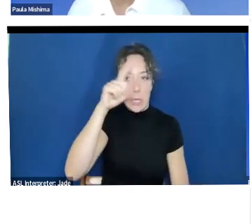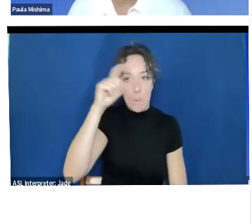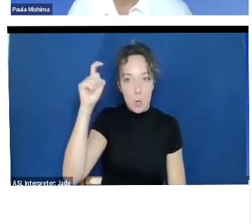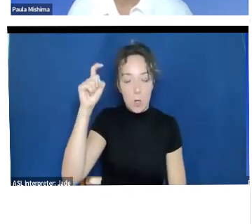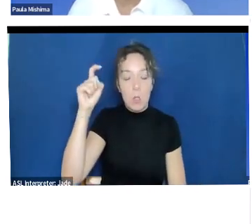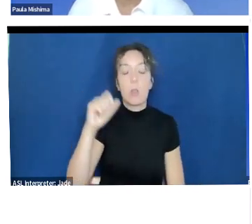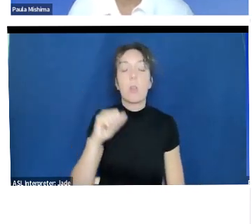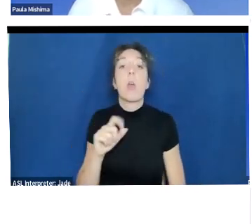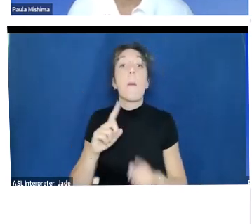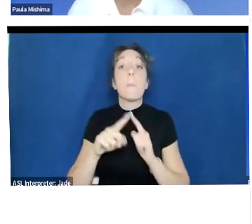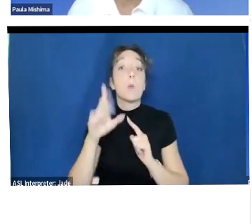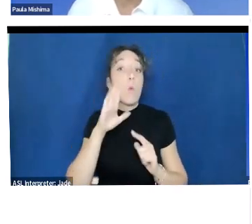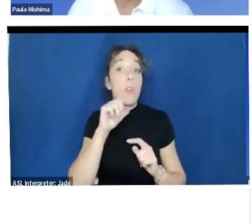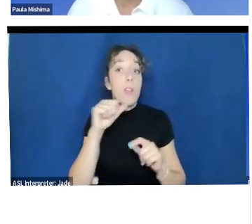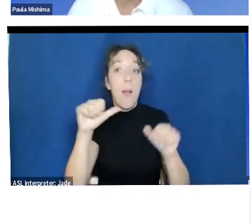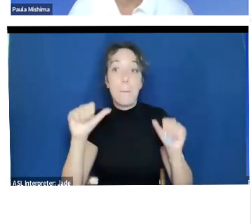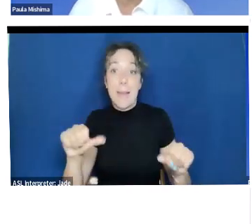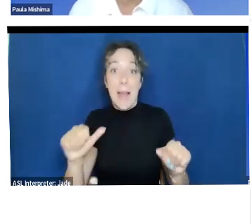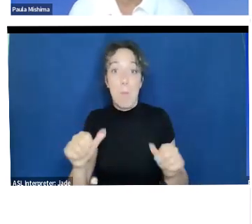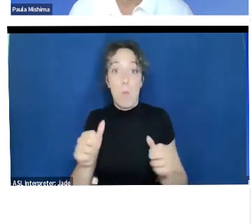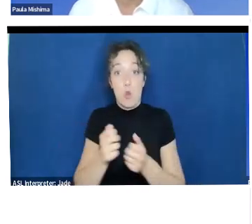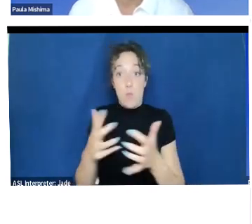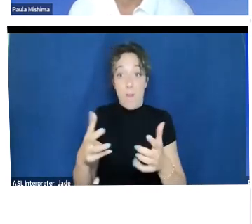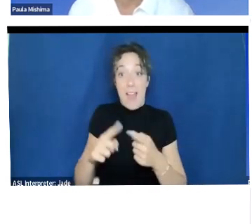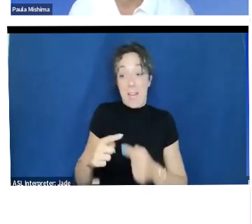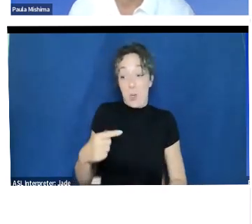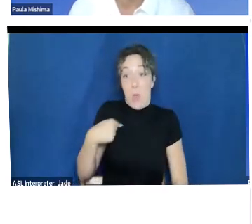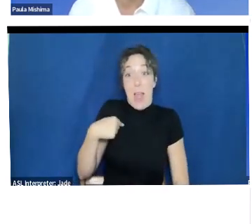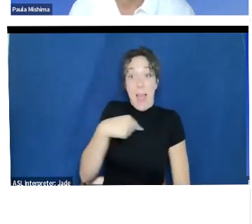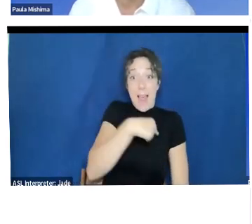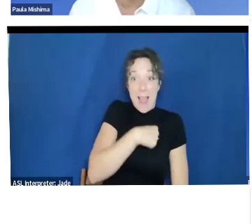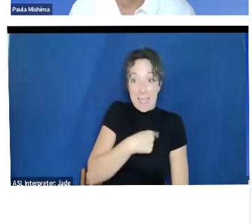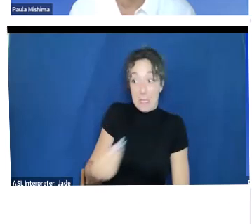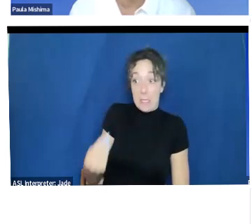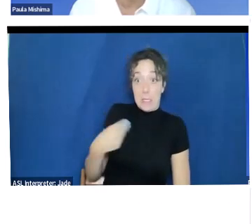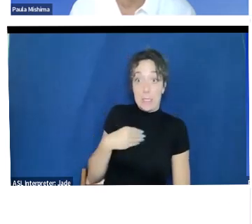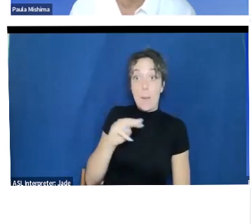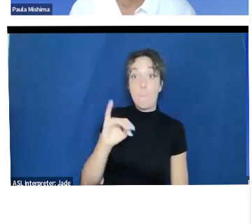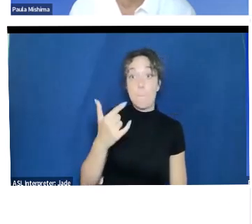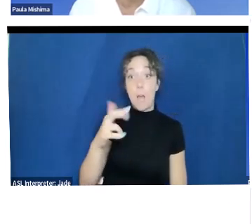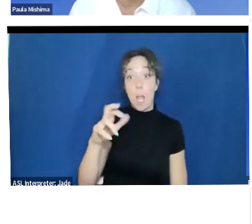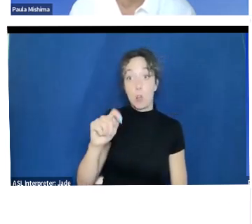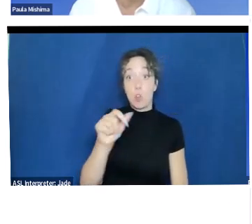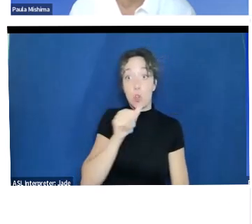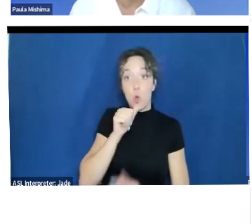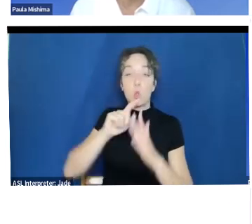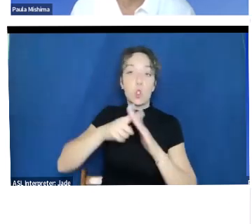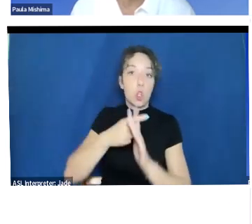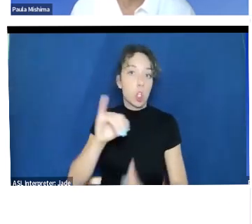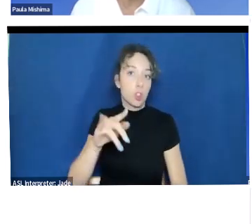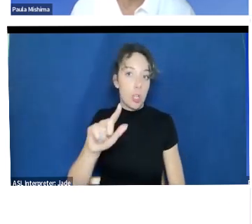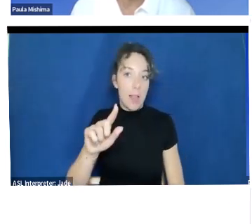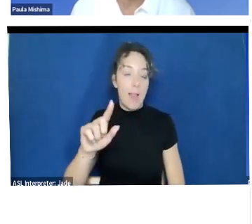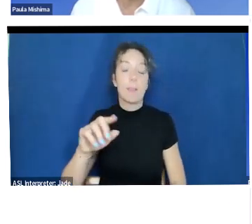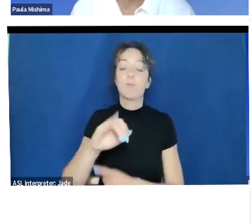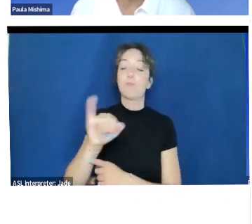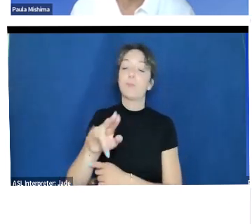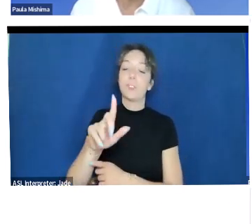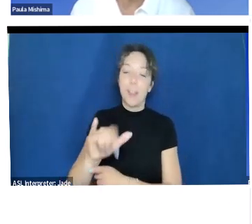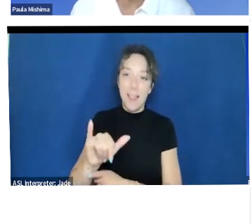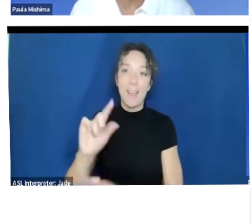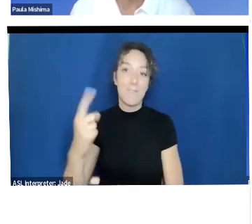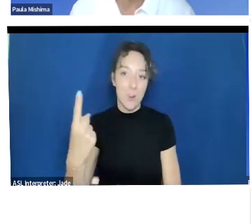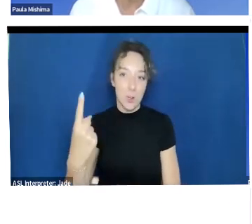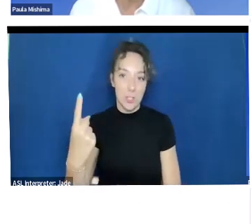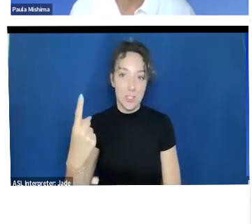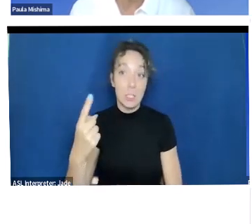you will not be able to provide to us migrant code starting July 1. So hopefully that is